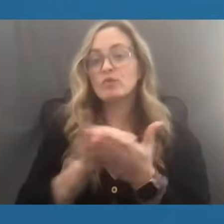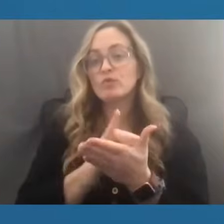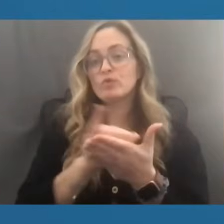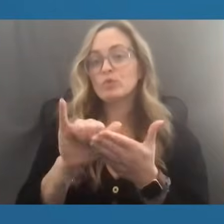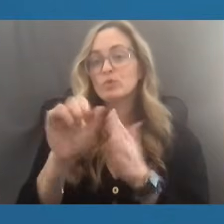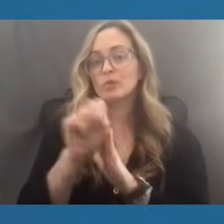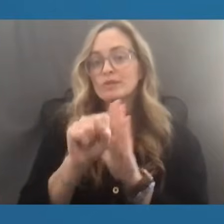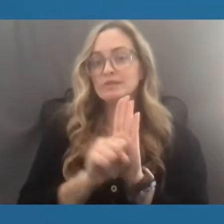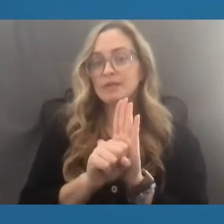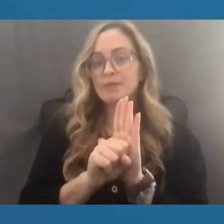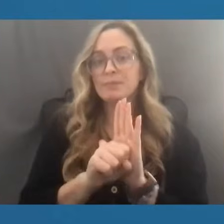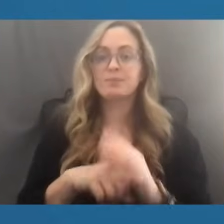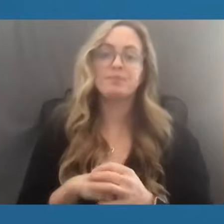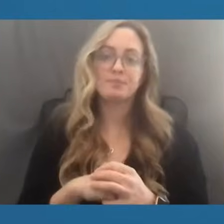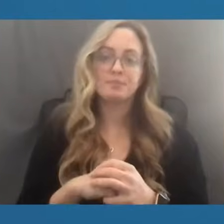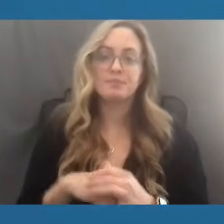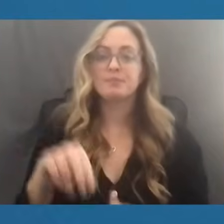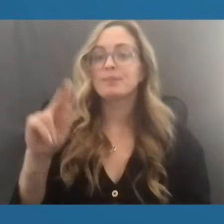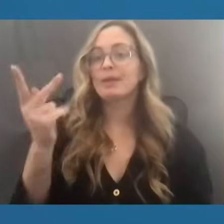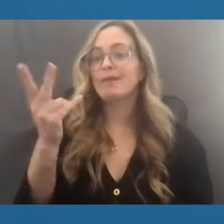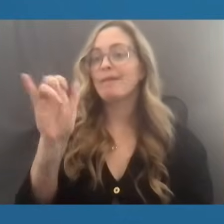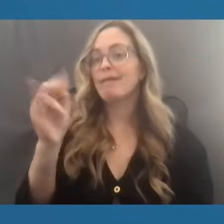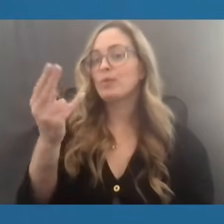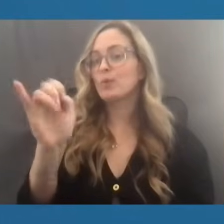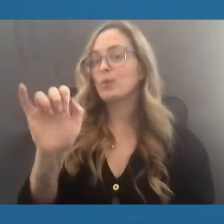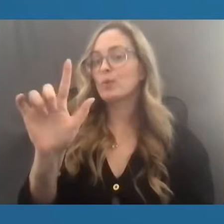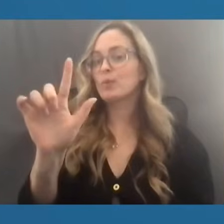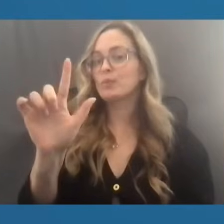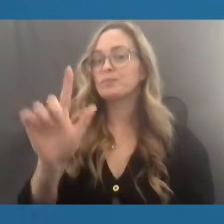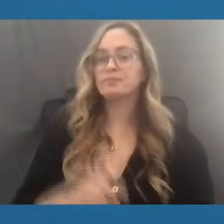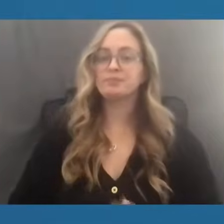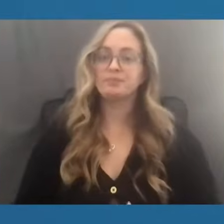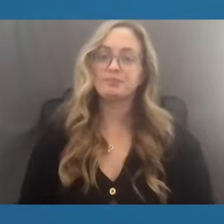great state of New York, Governor Kathy Hochul.